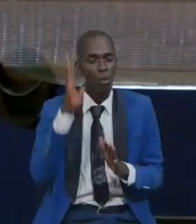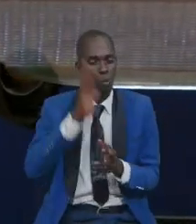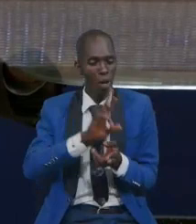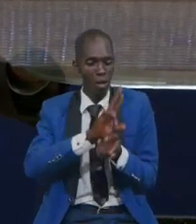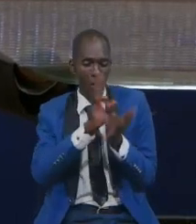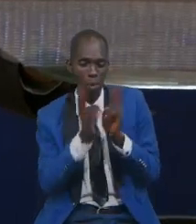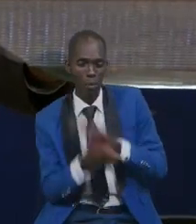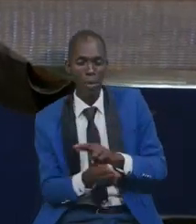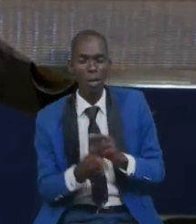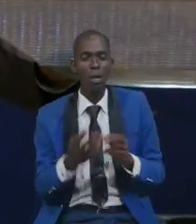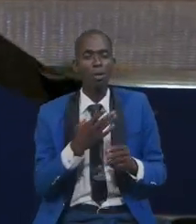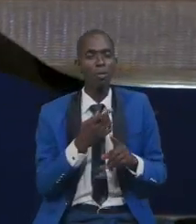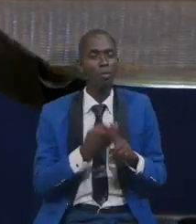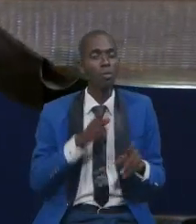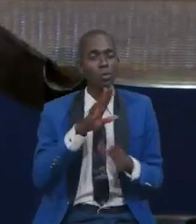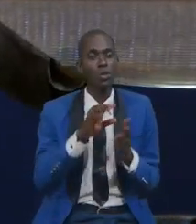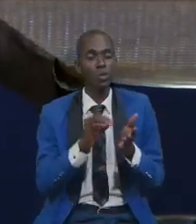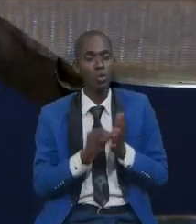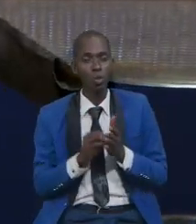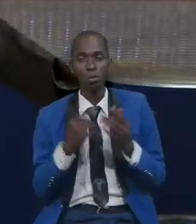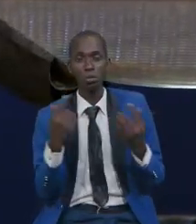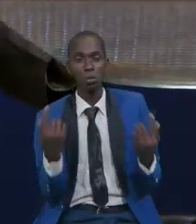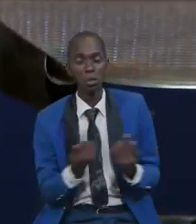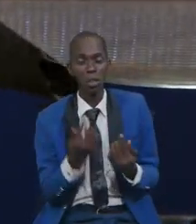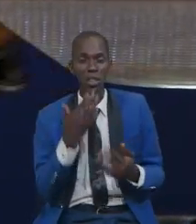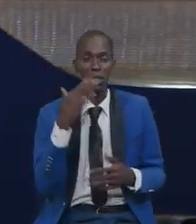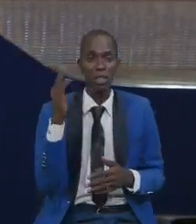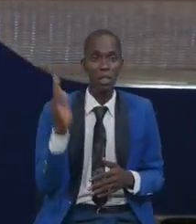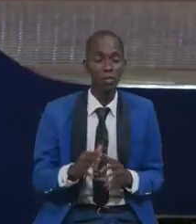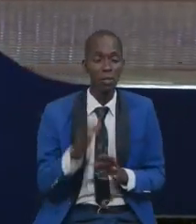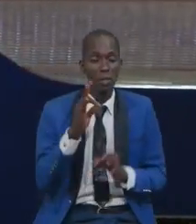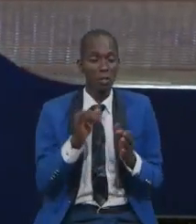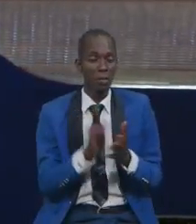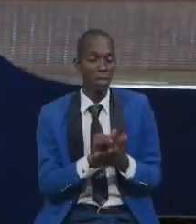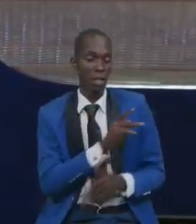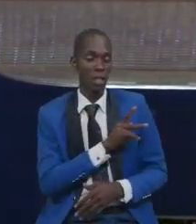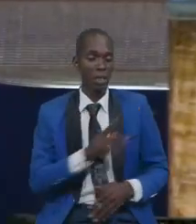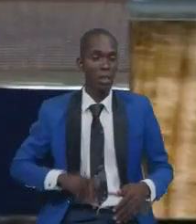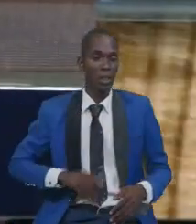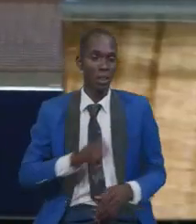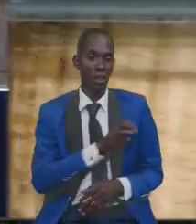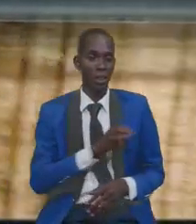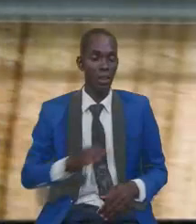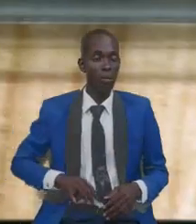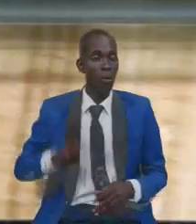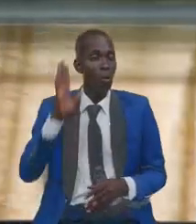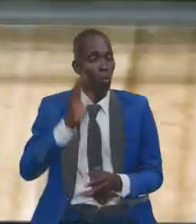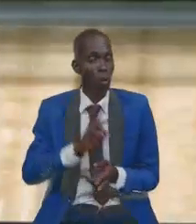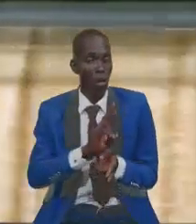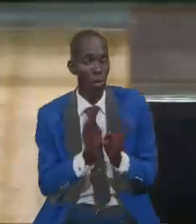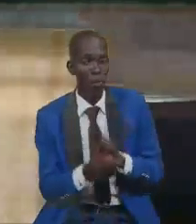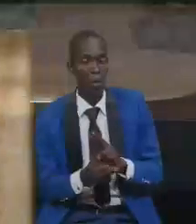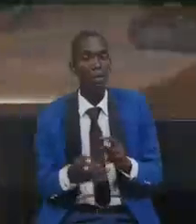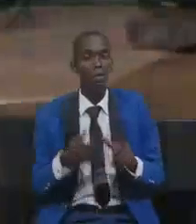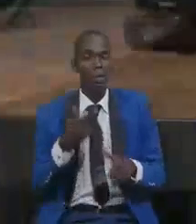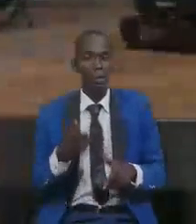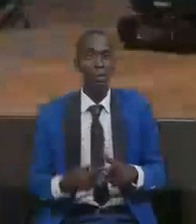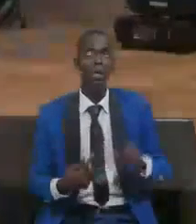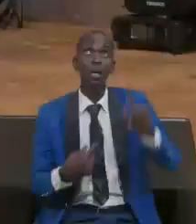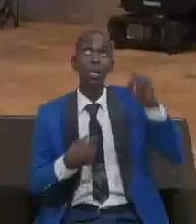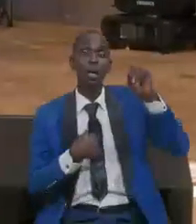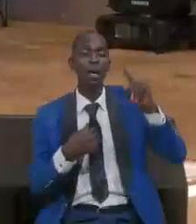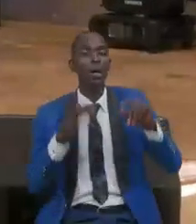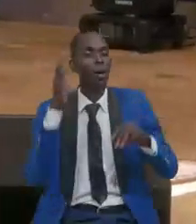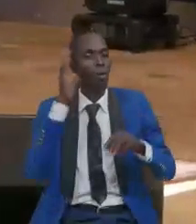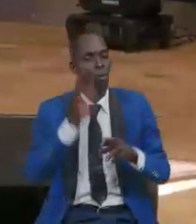that king and that emperor, that monarch will turn from his evil, I will repent of the evil that